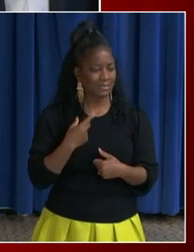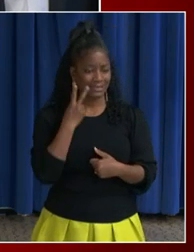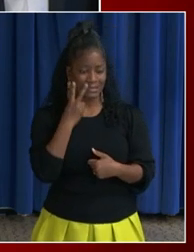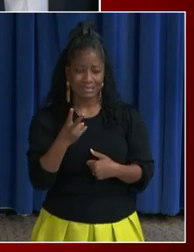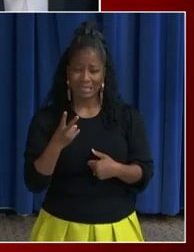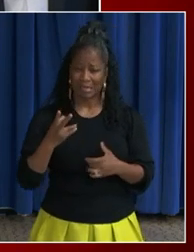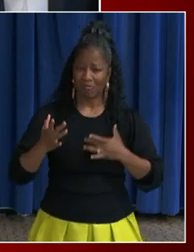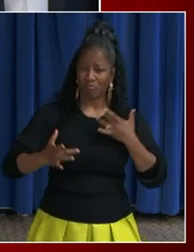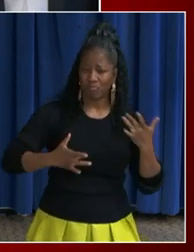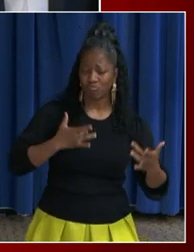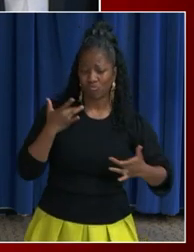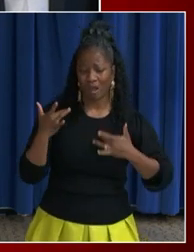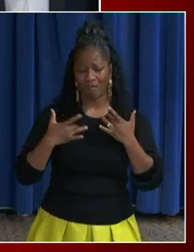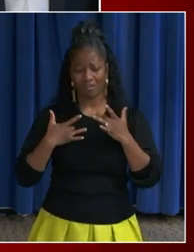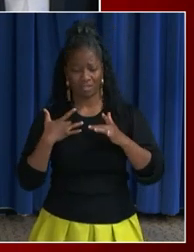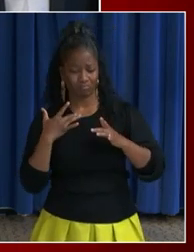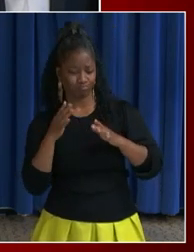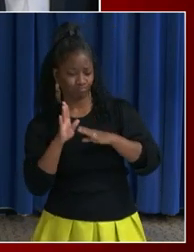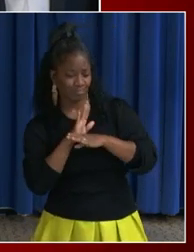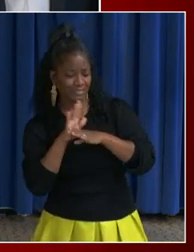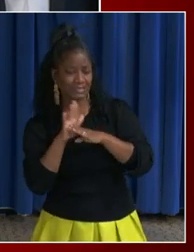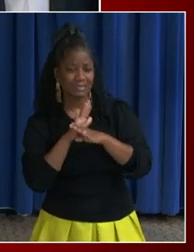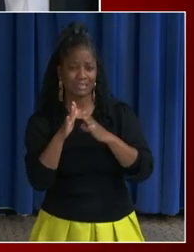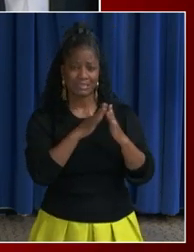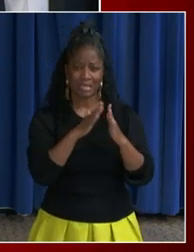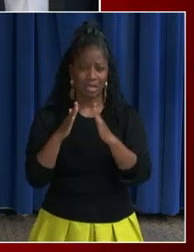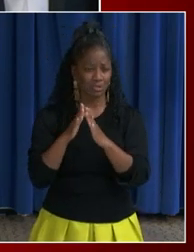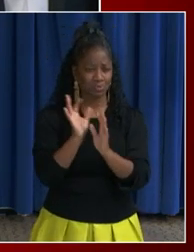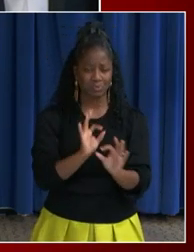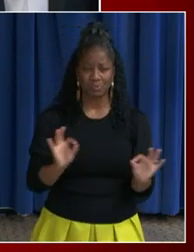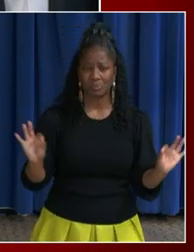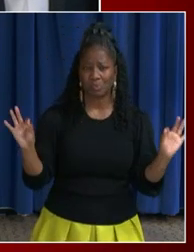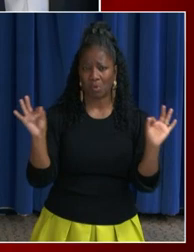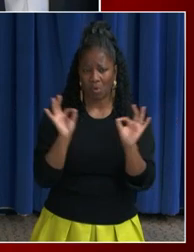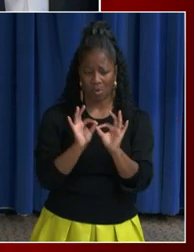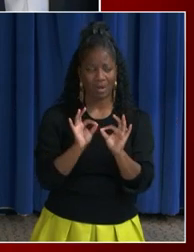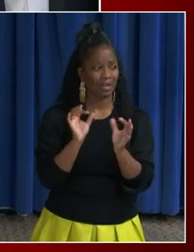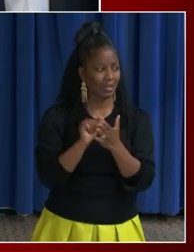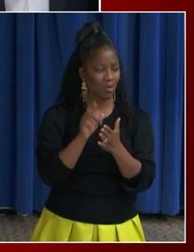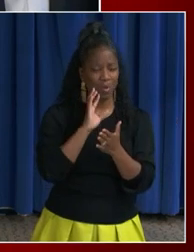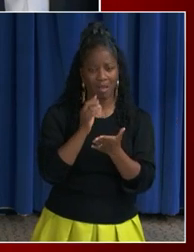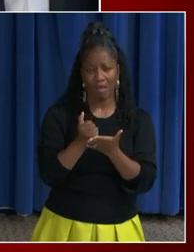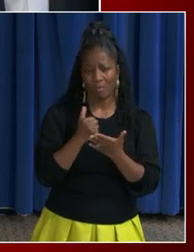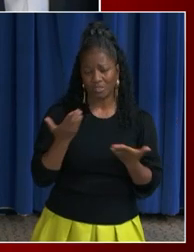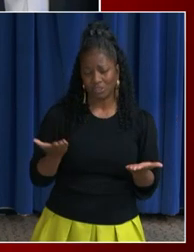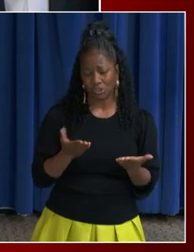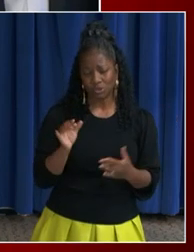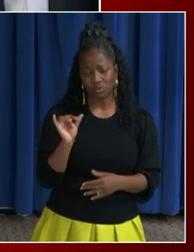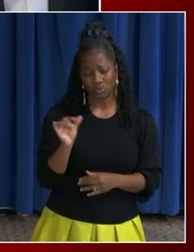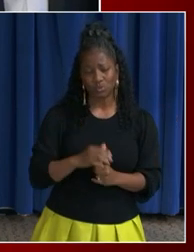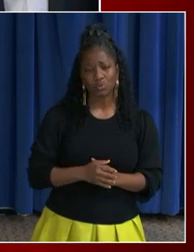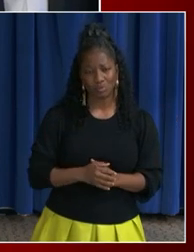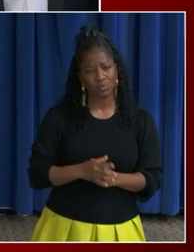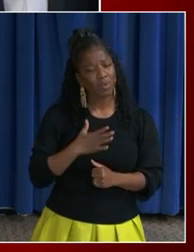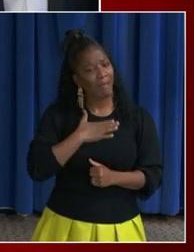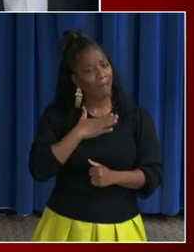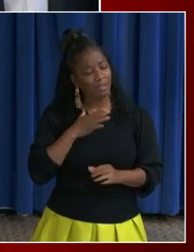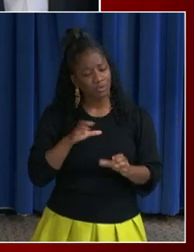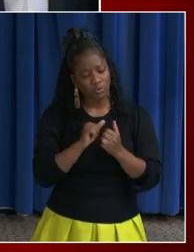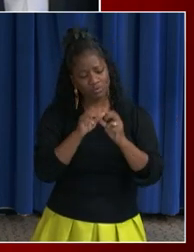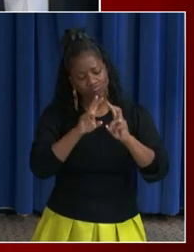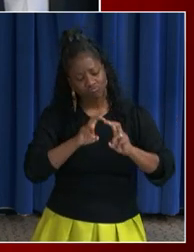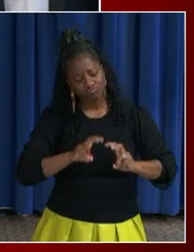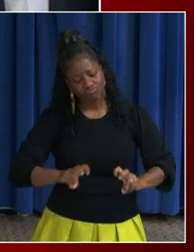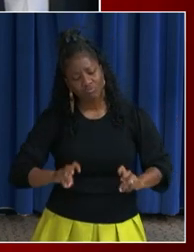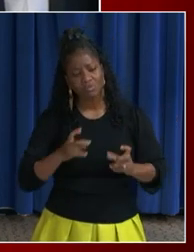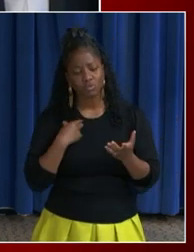an important, I think, for every major city in the country, and certainly it is here as well. So we're happy to do the assessments